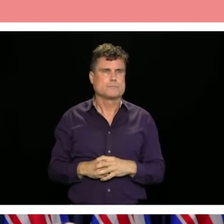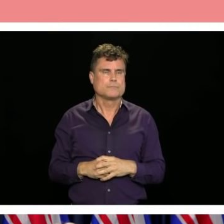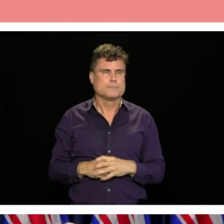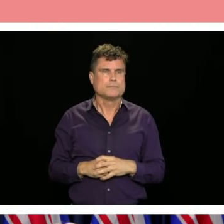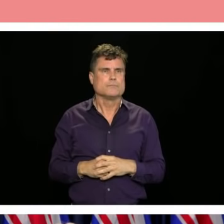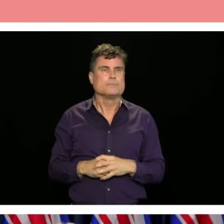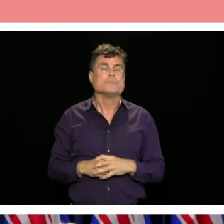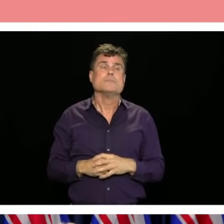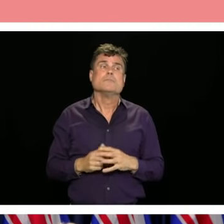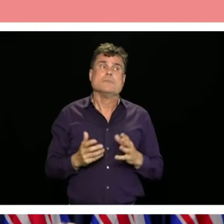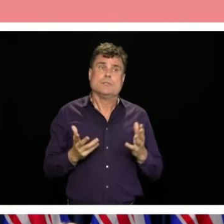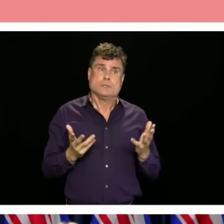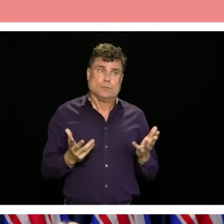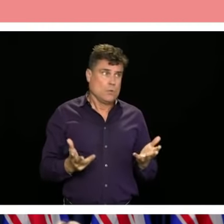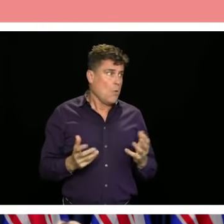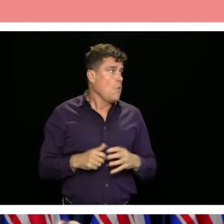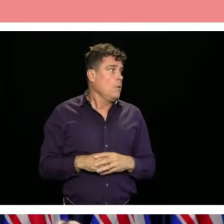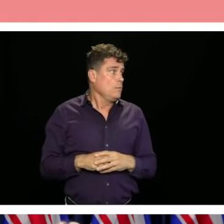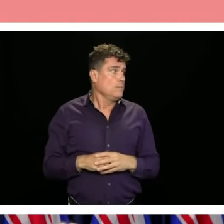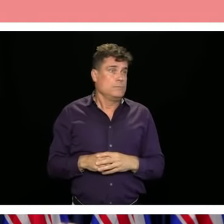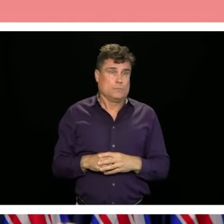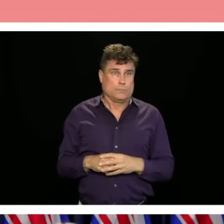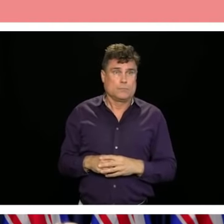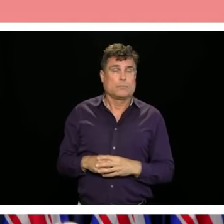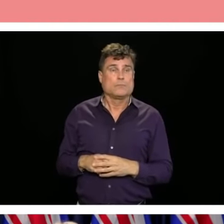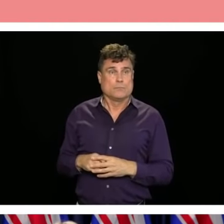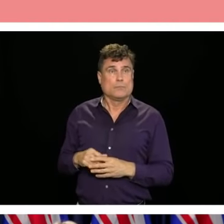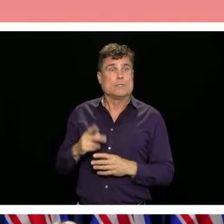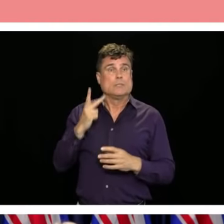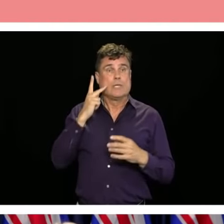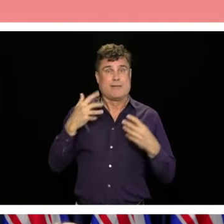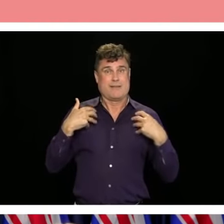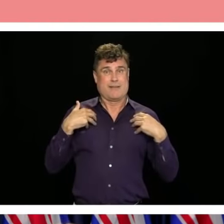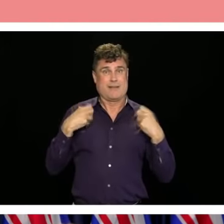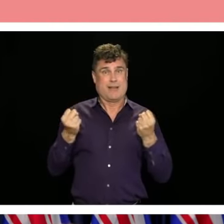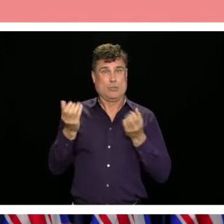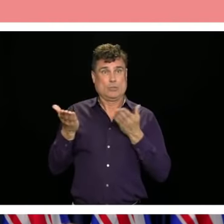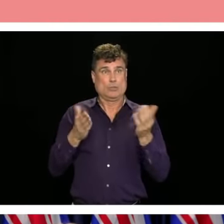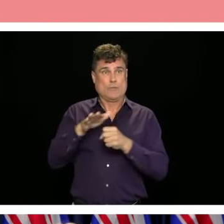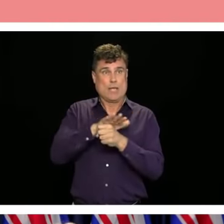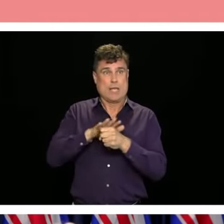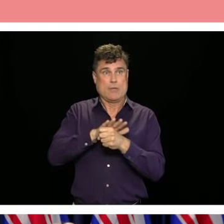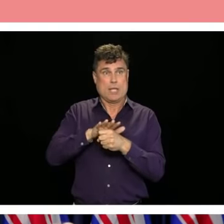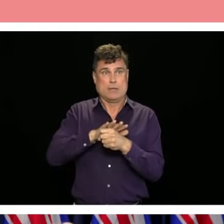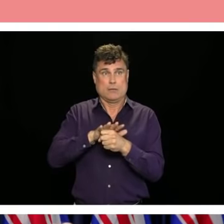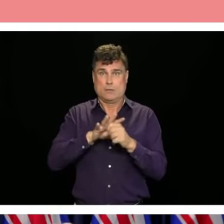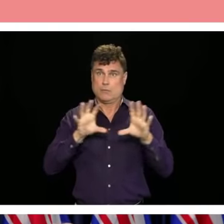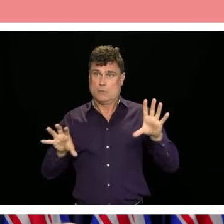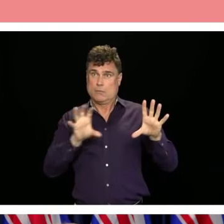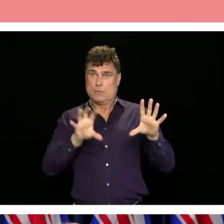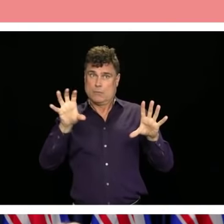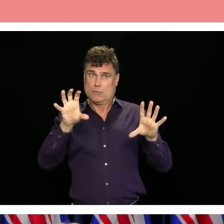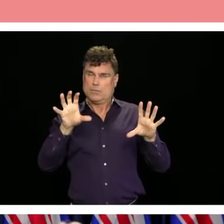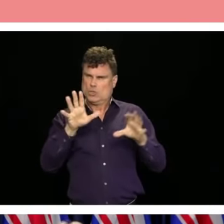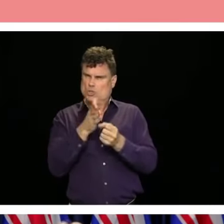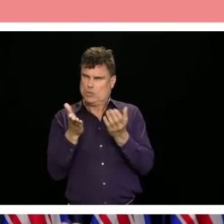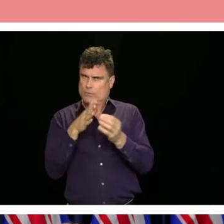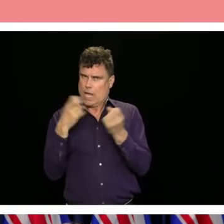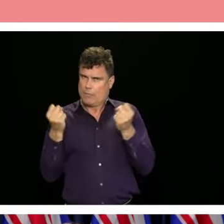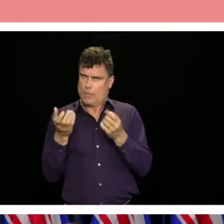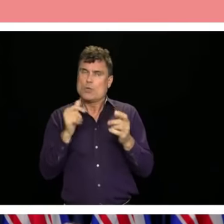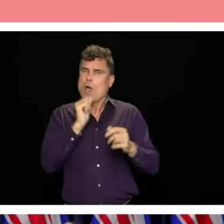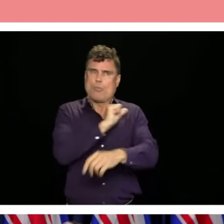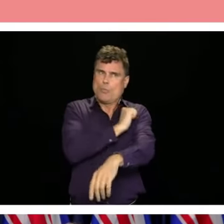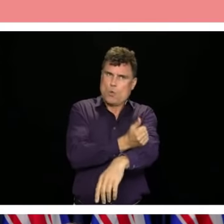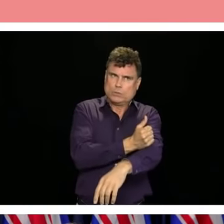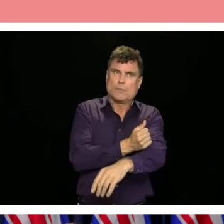health service delivery areas, smaller areas than the health authority areas, but not as granular as